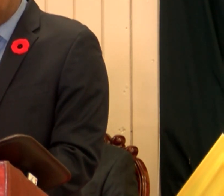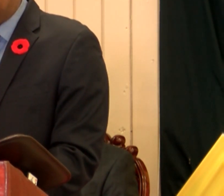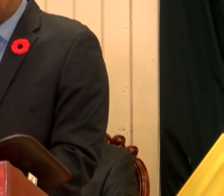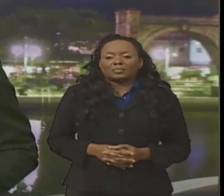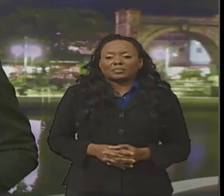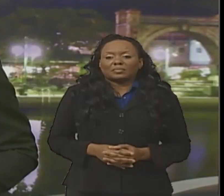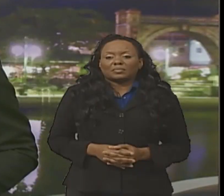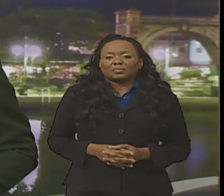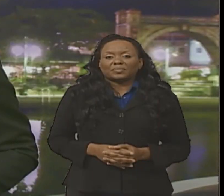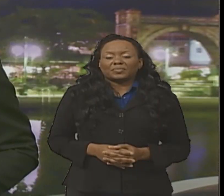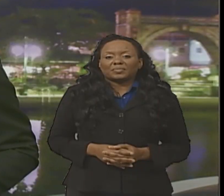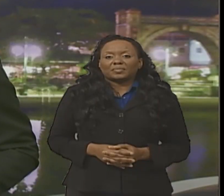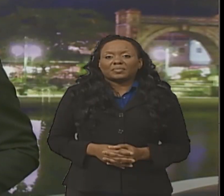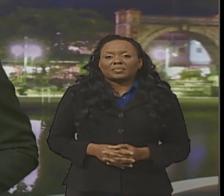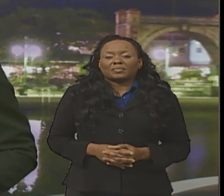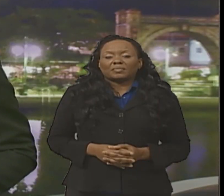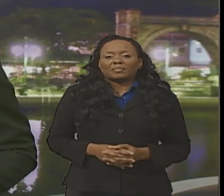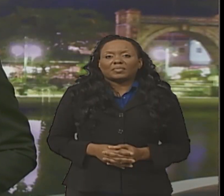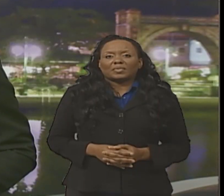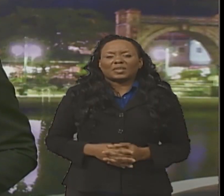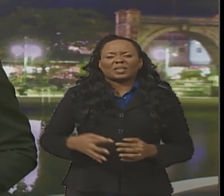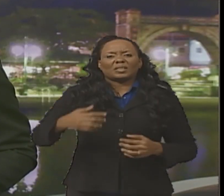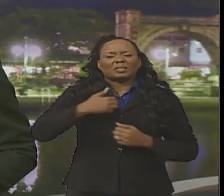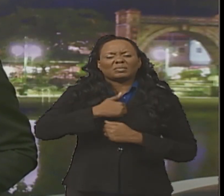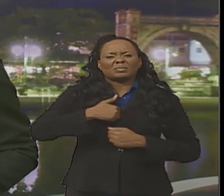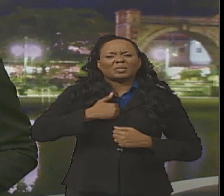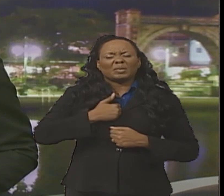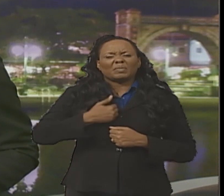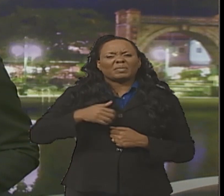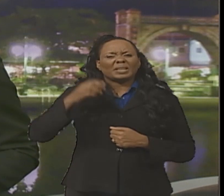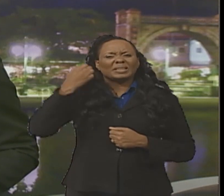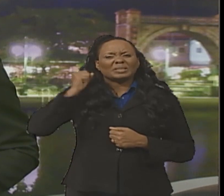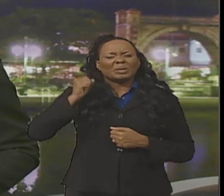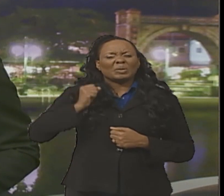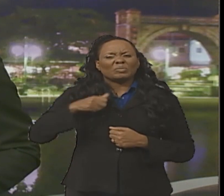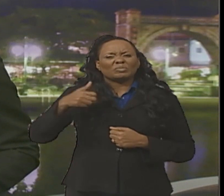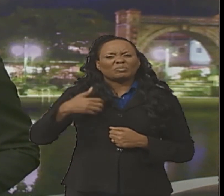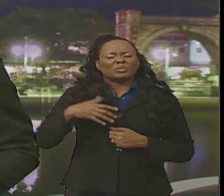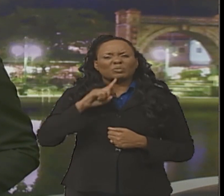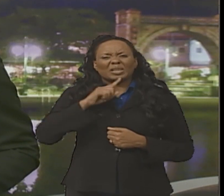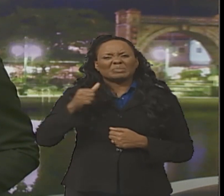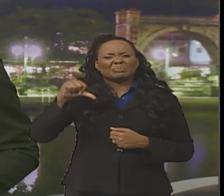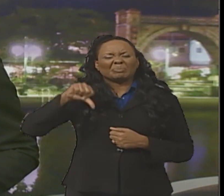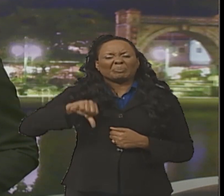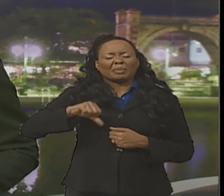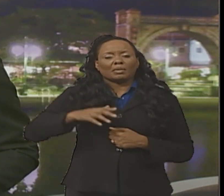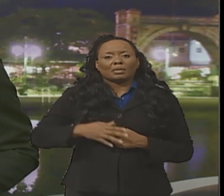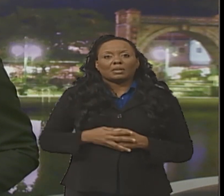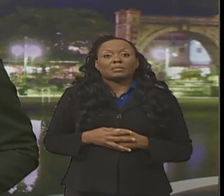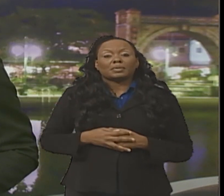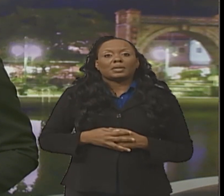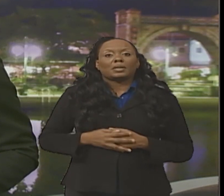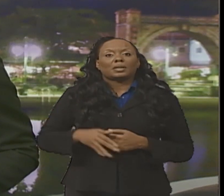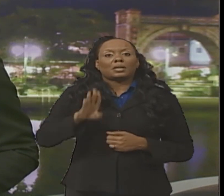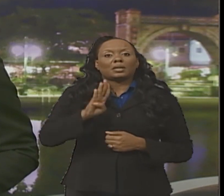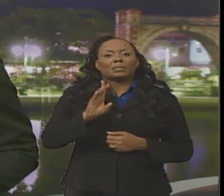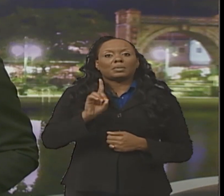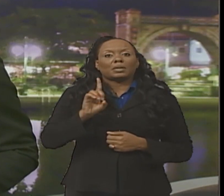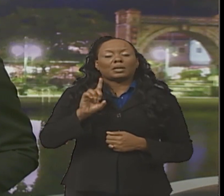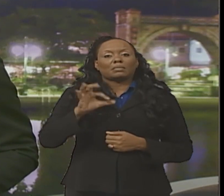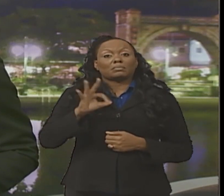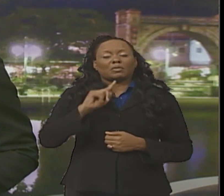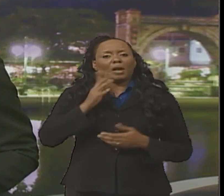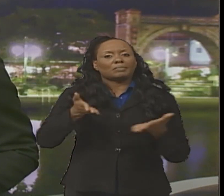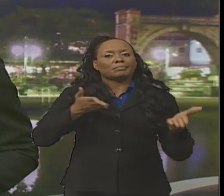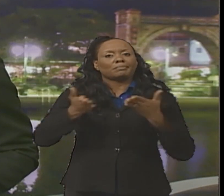emergency. We apologize for the low quality of the audio. Mr. Marshall says the BDF has served Barbados well over its